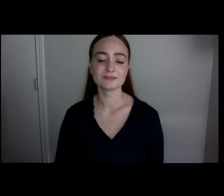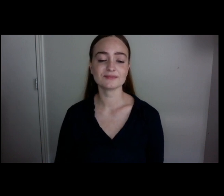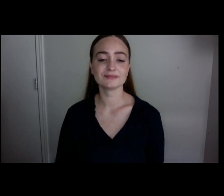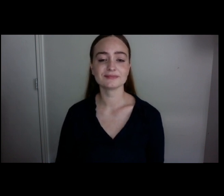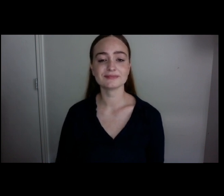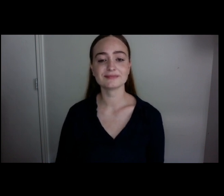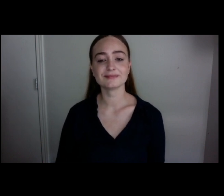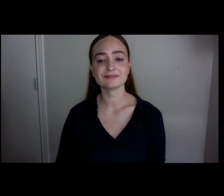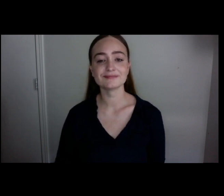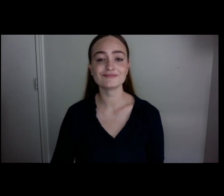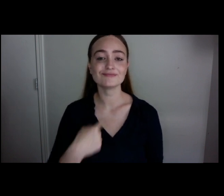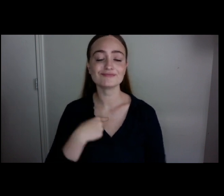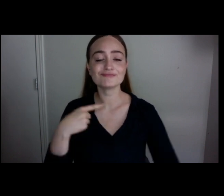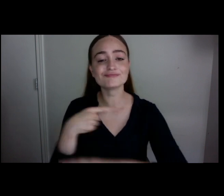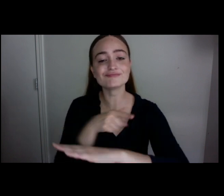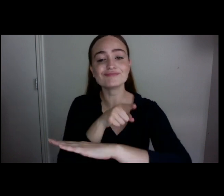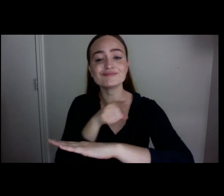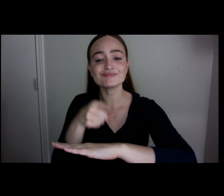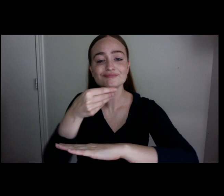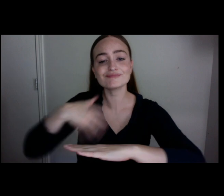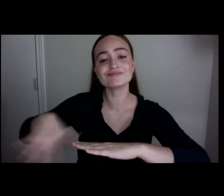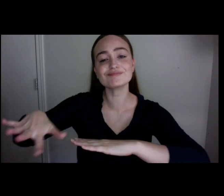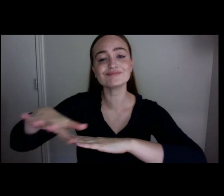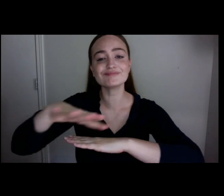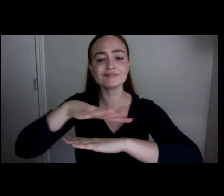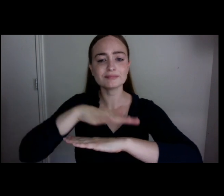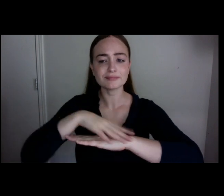I'm roving through the park, I see a kind-looking